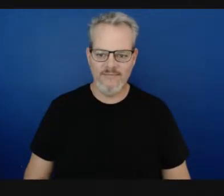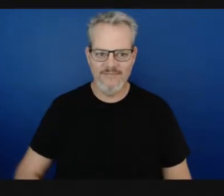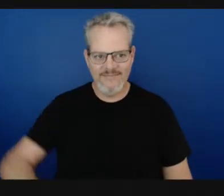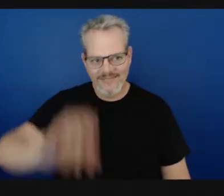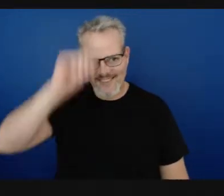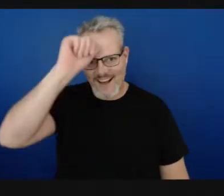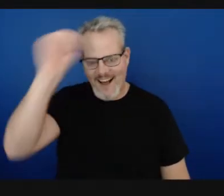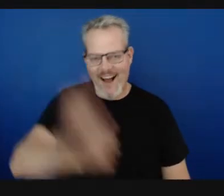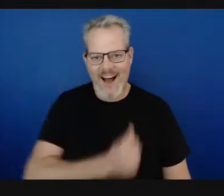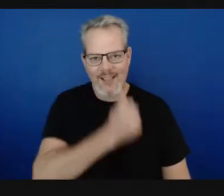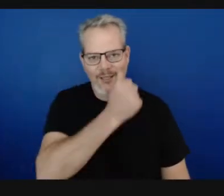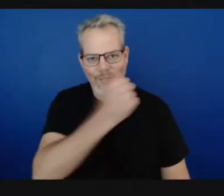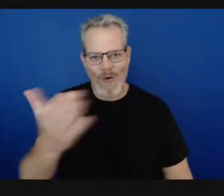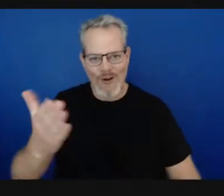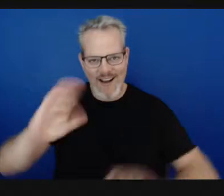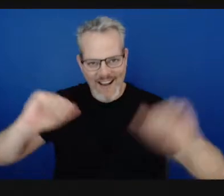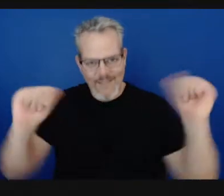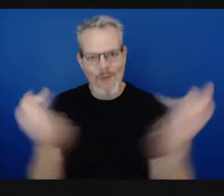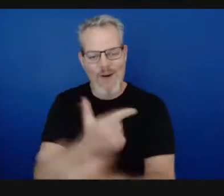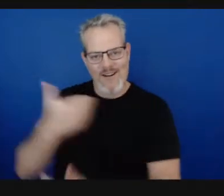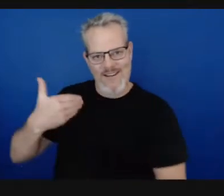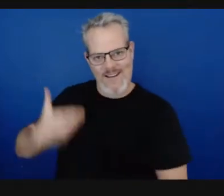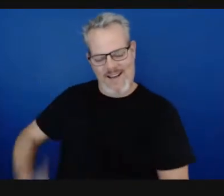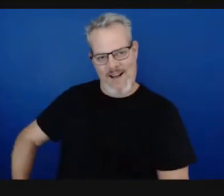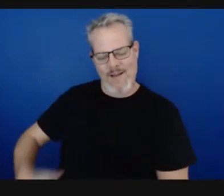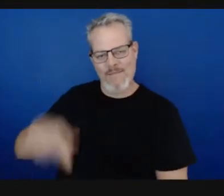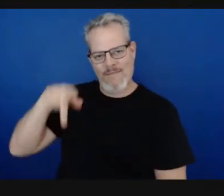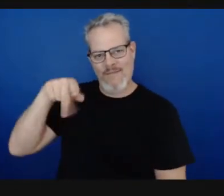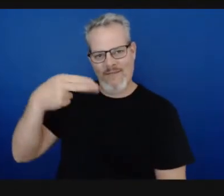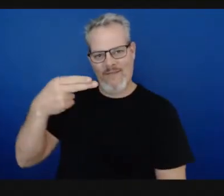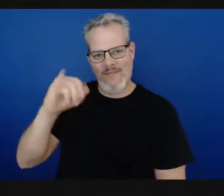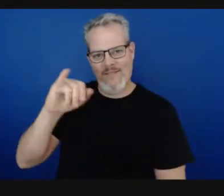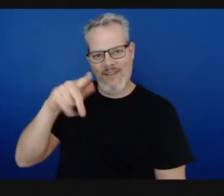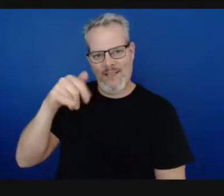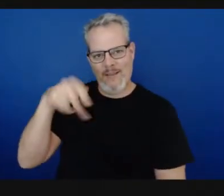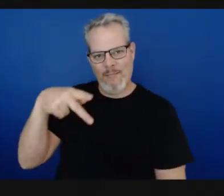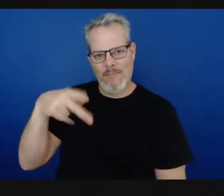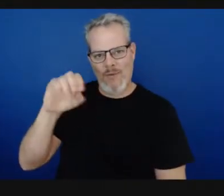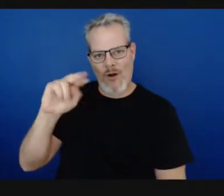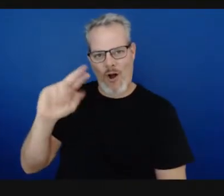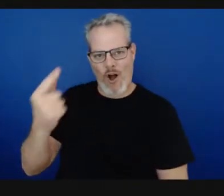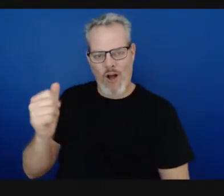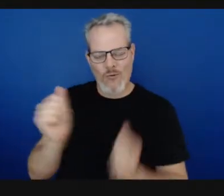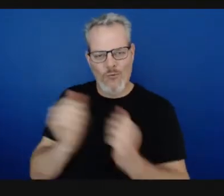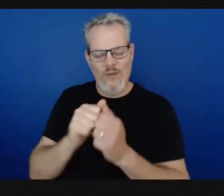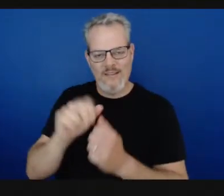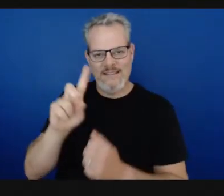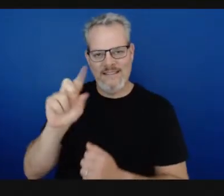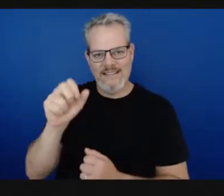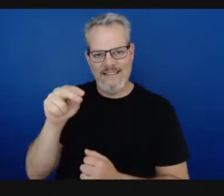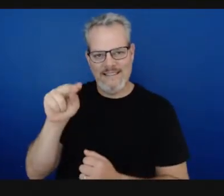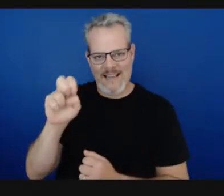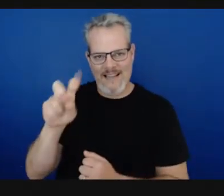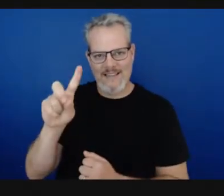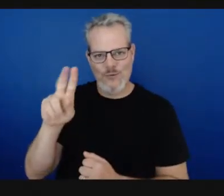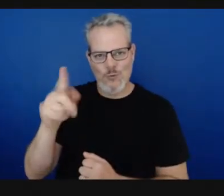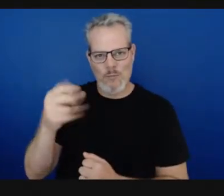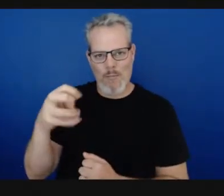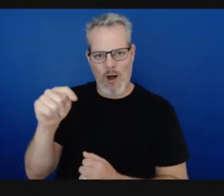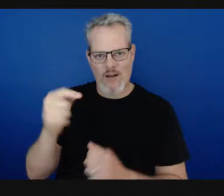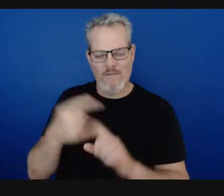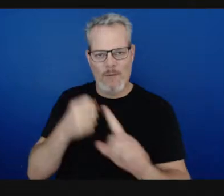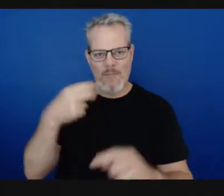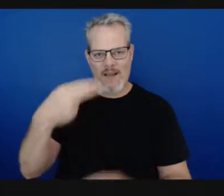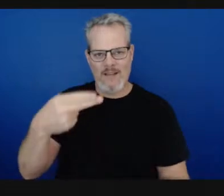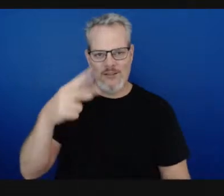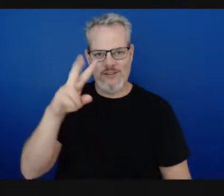Aloha, everyone. I am geologist Philip Ong, here with Mr. Dane DuPont from HVERI, the Hawaiian